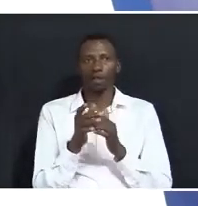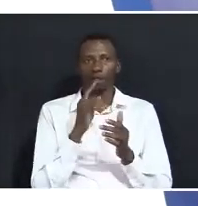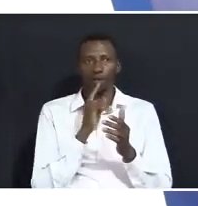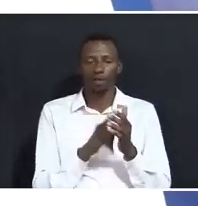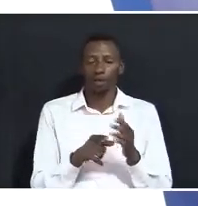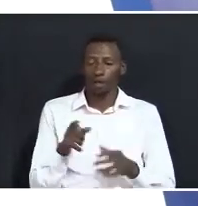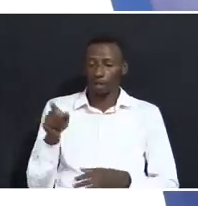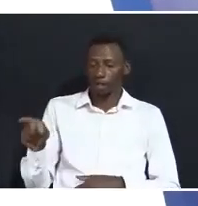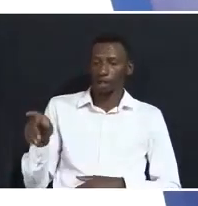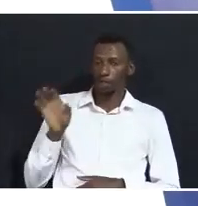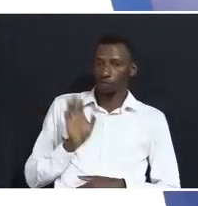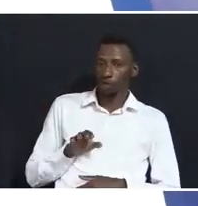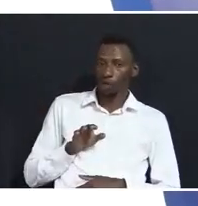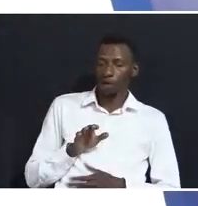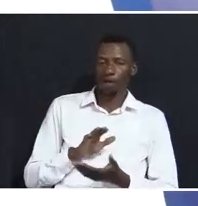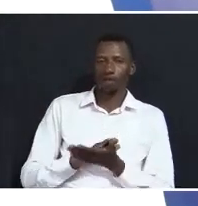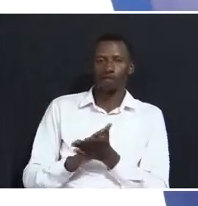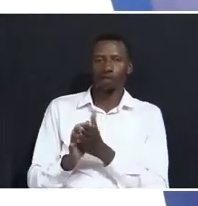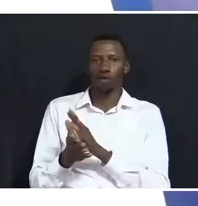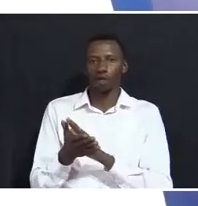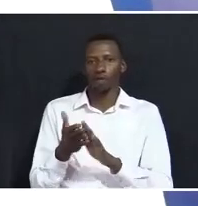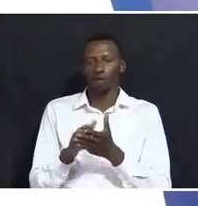this woman has been forgiven more.